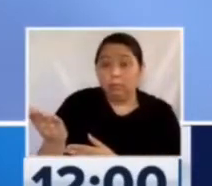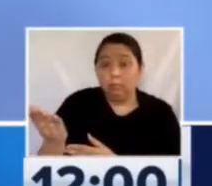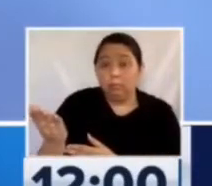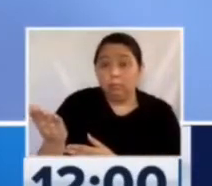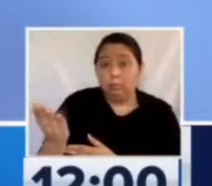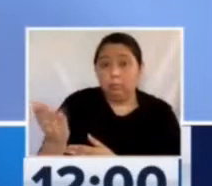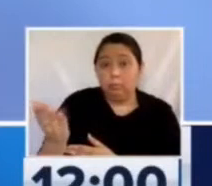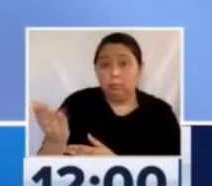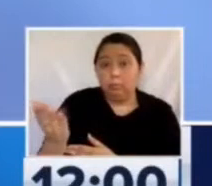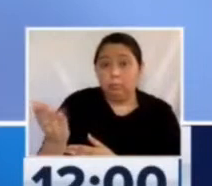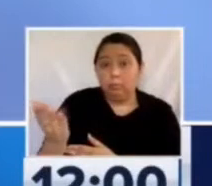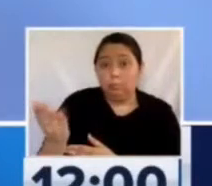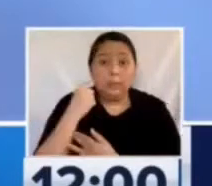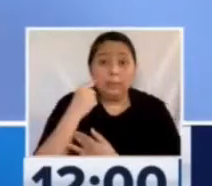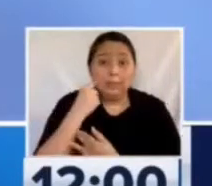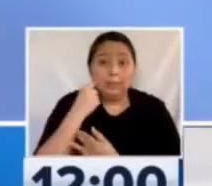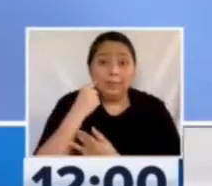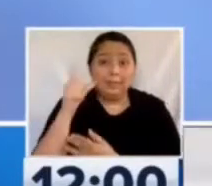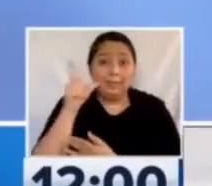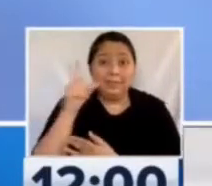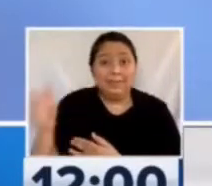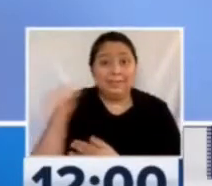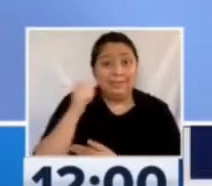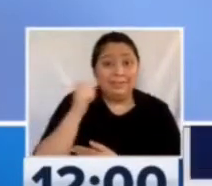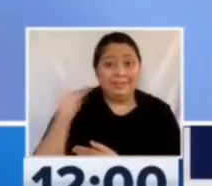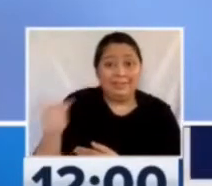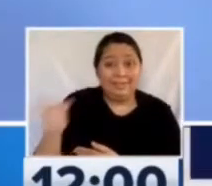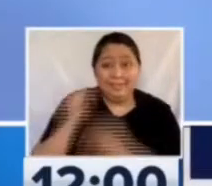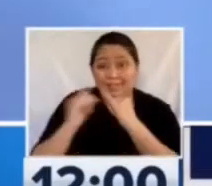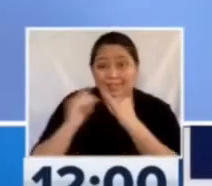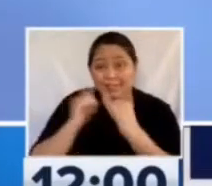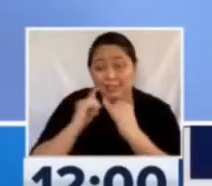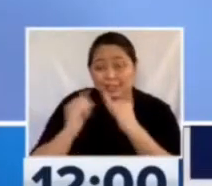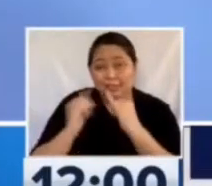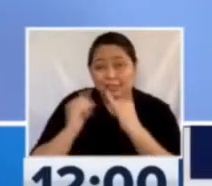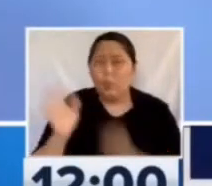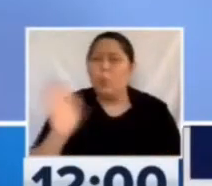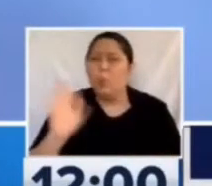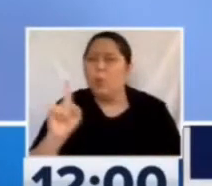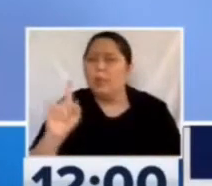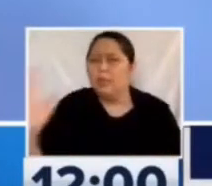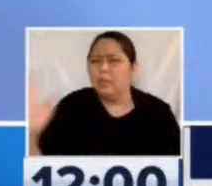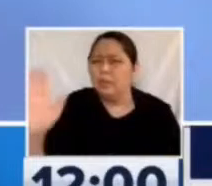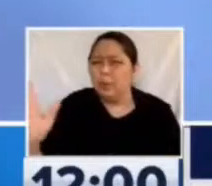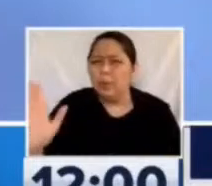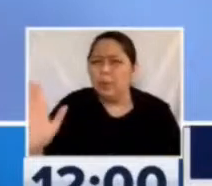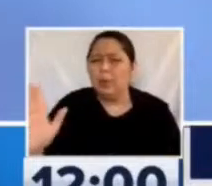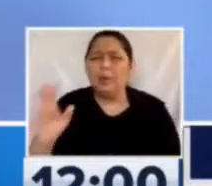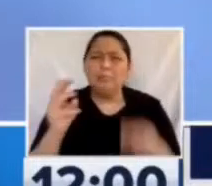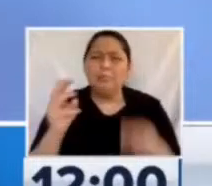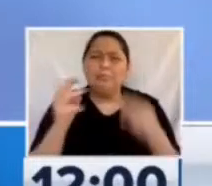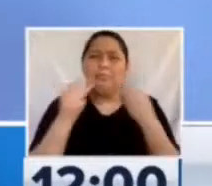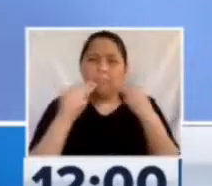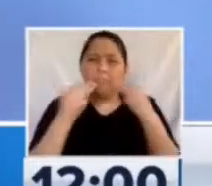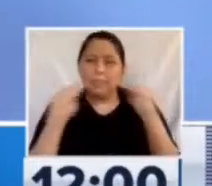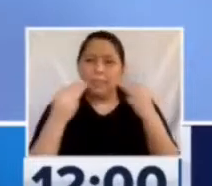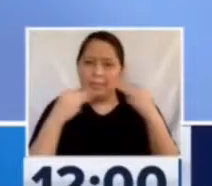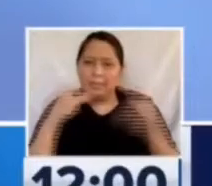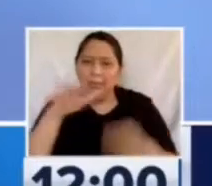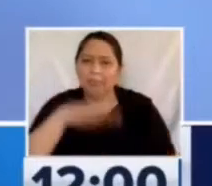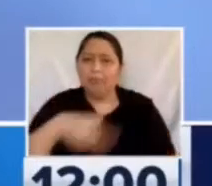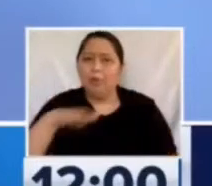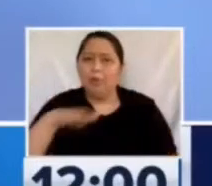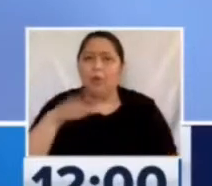Filipino Convergence Organization, Les Bons Samaritains Philippins en France, Filipino Social Service in France,